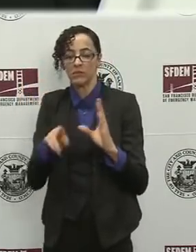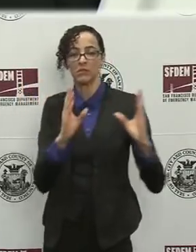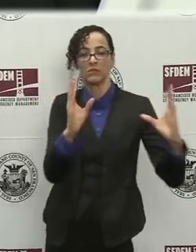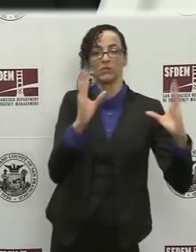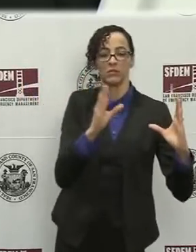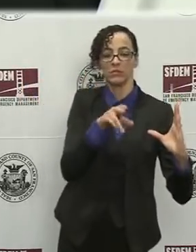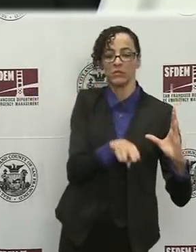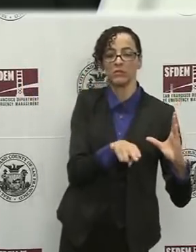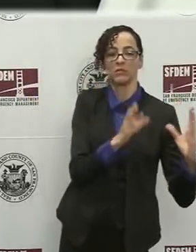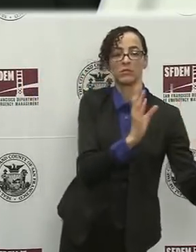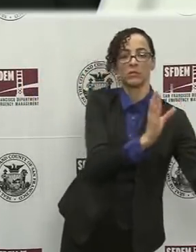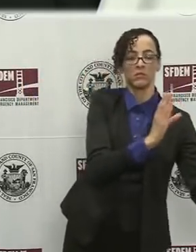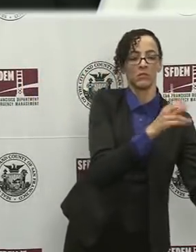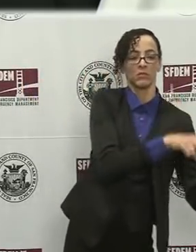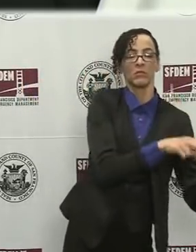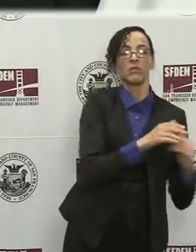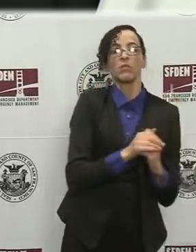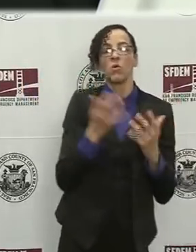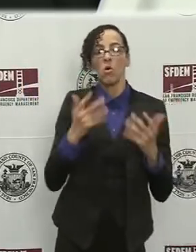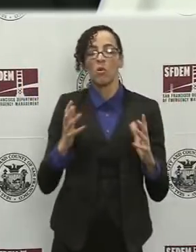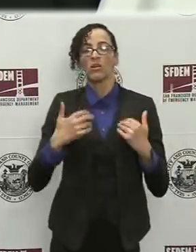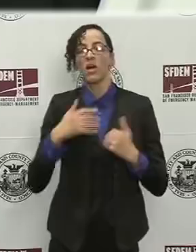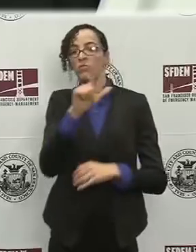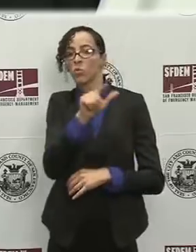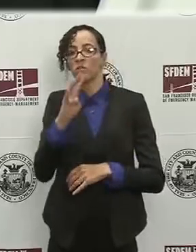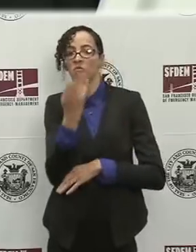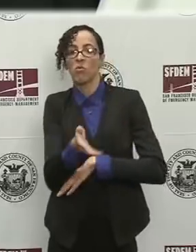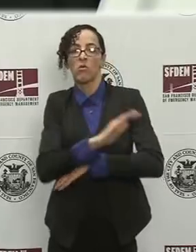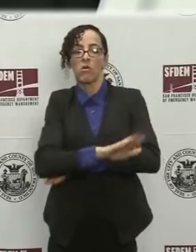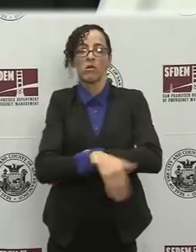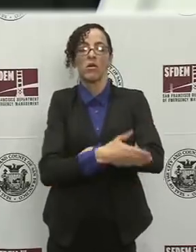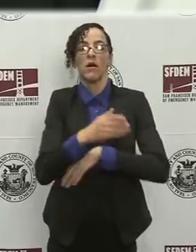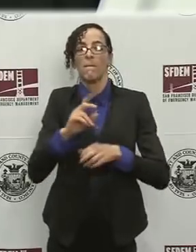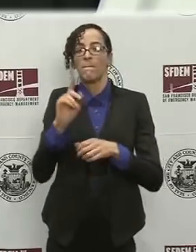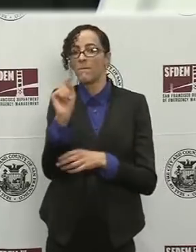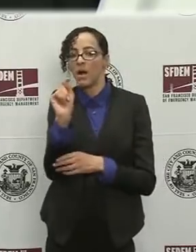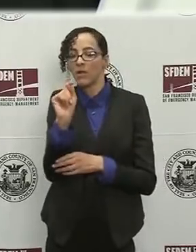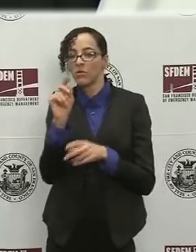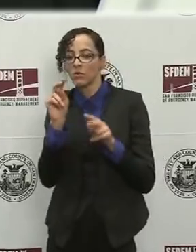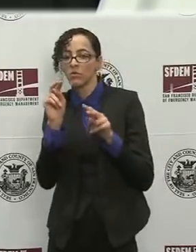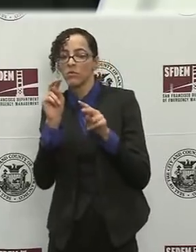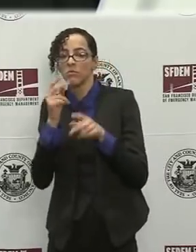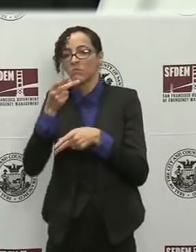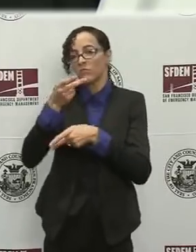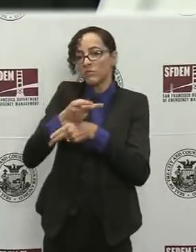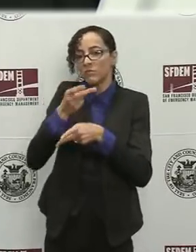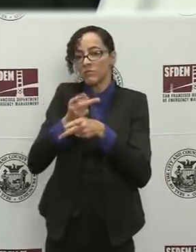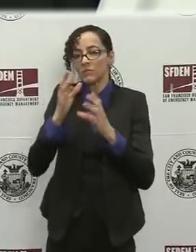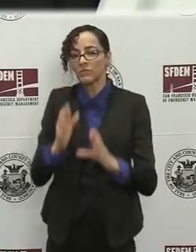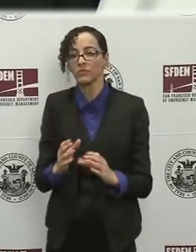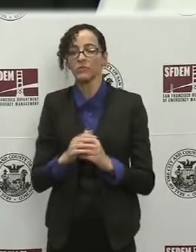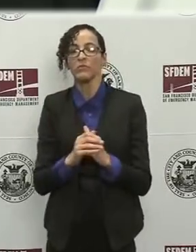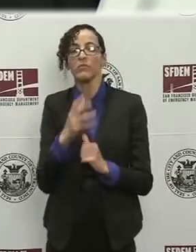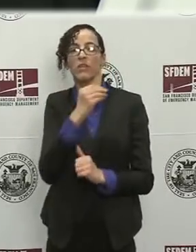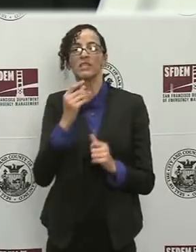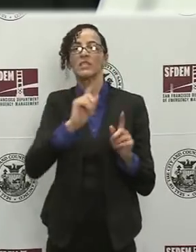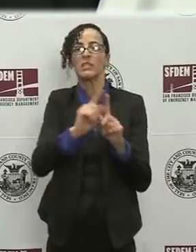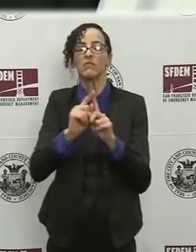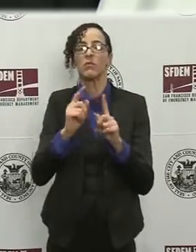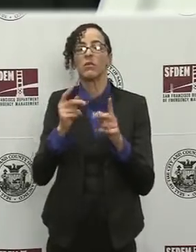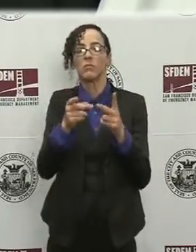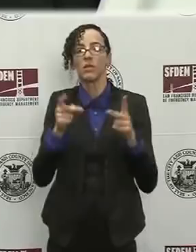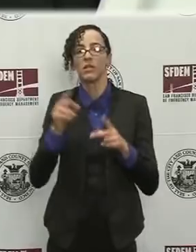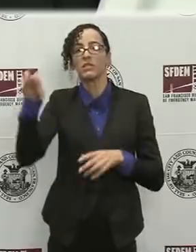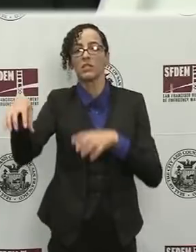24-hour bathroom attendants. We have shower facilities. We have outdoor locations and places for people to go outside